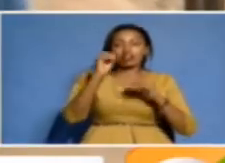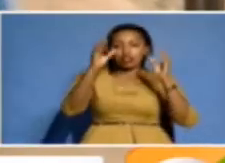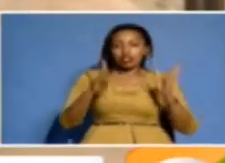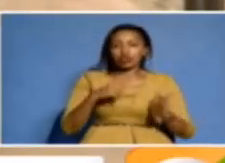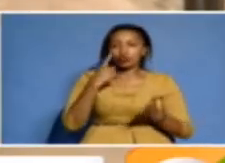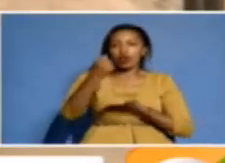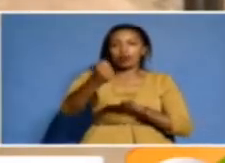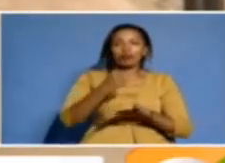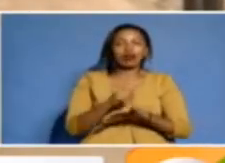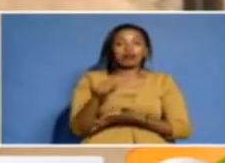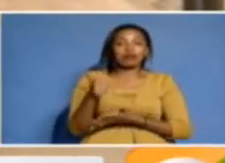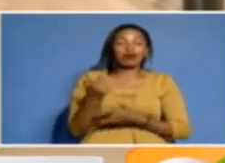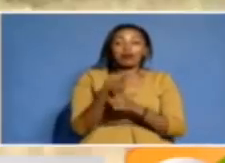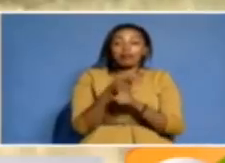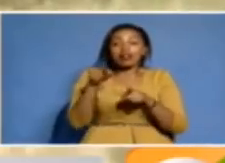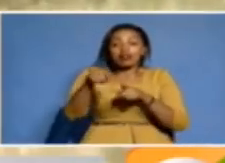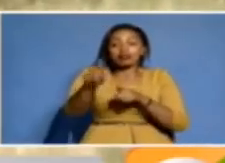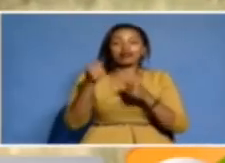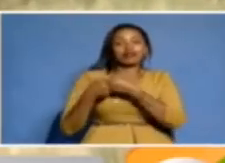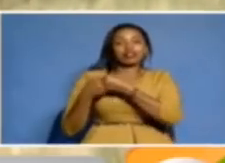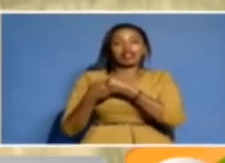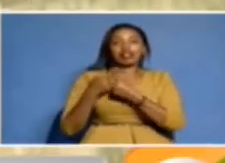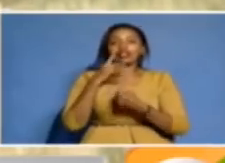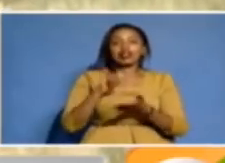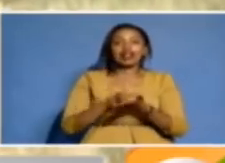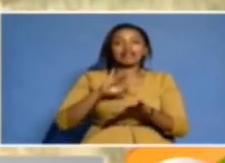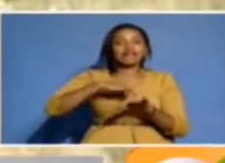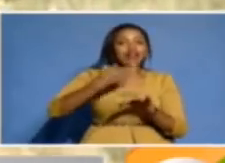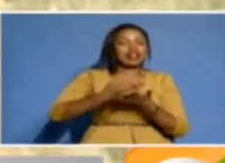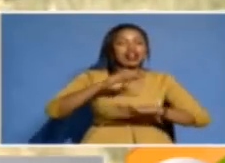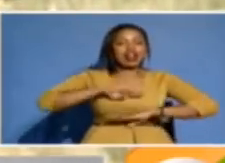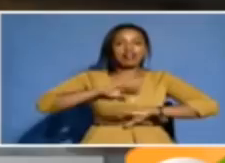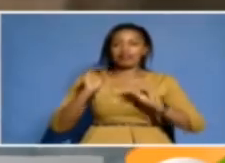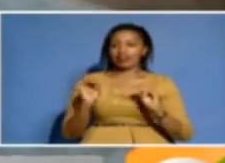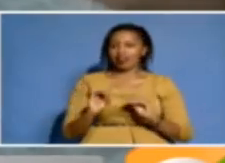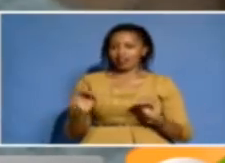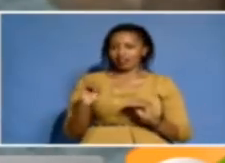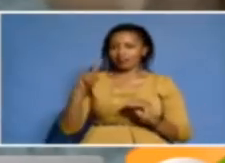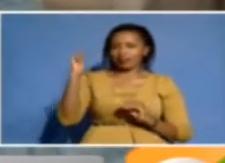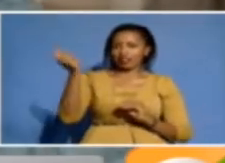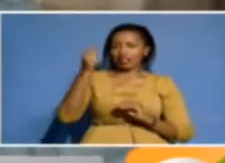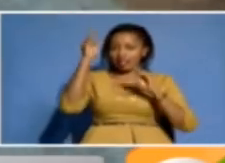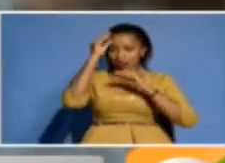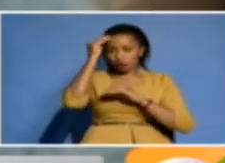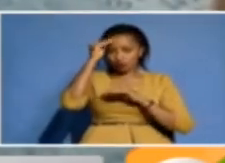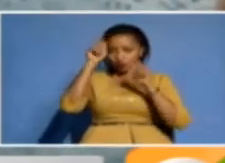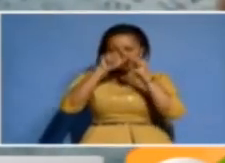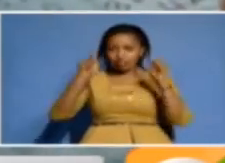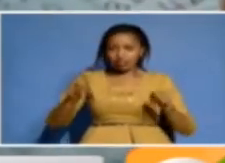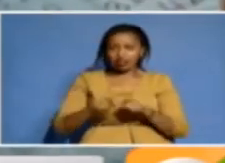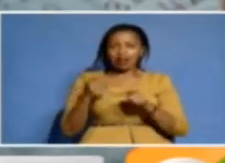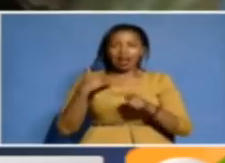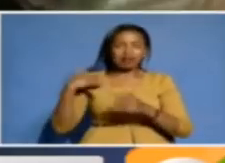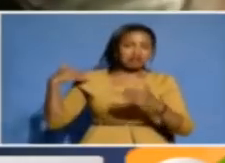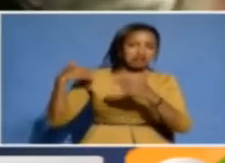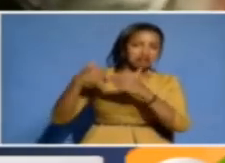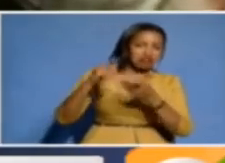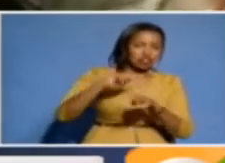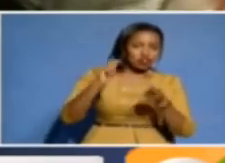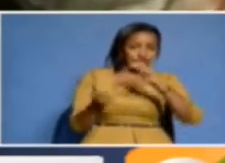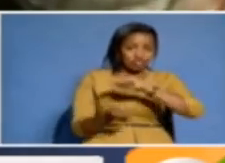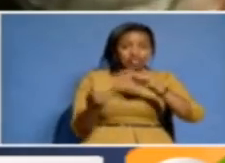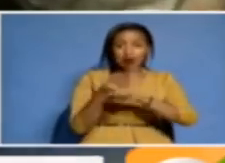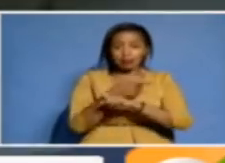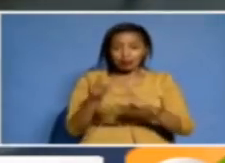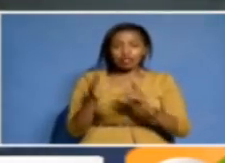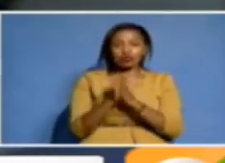challenge being inadequate funding to employ teachers. Kenya's education system might have had significant changes over the years, but according to